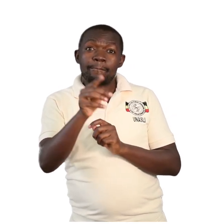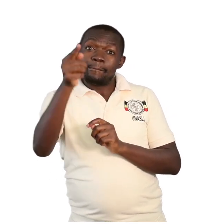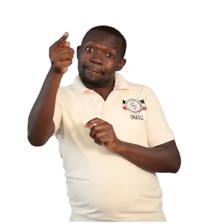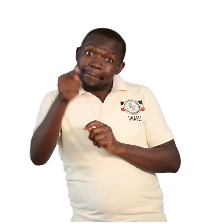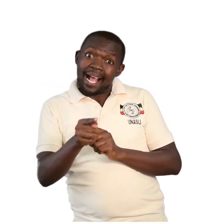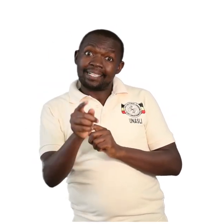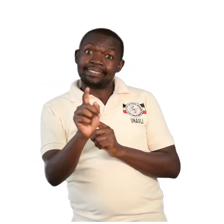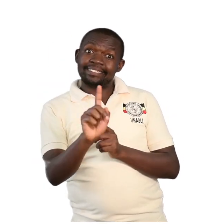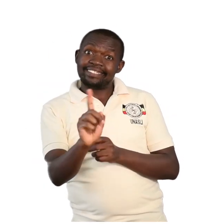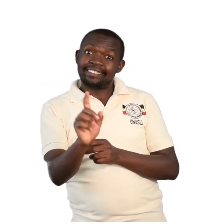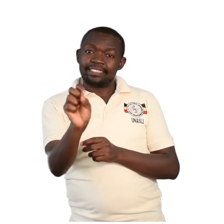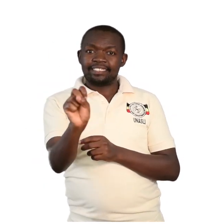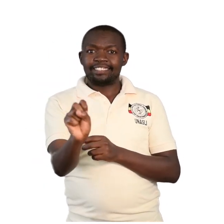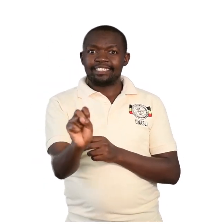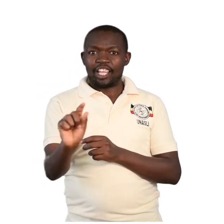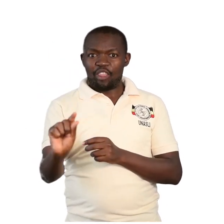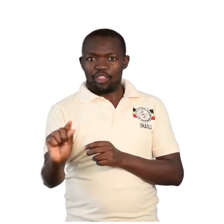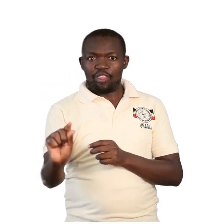time is in